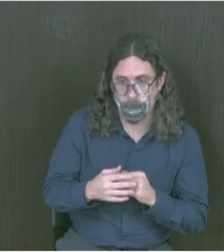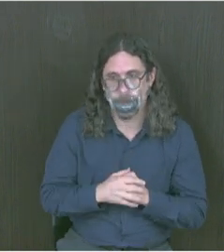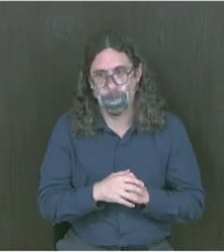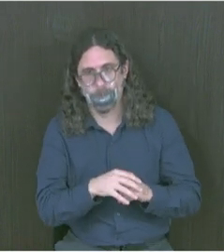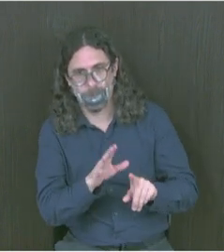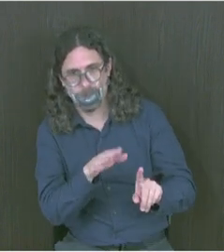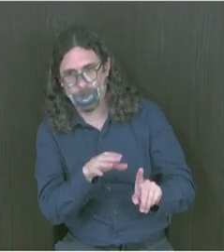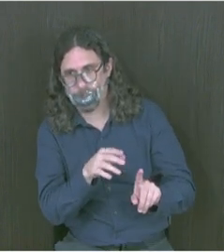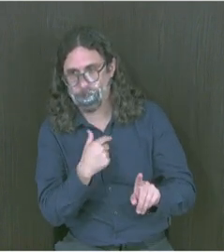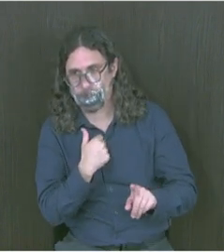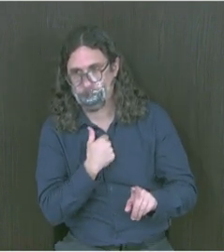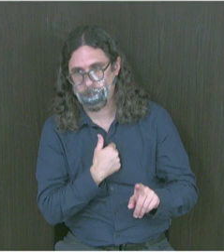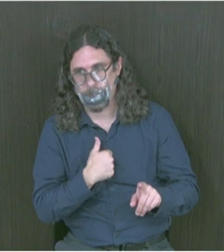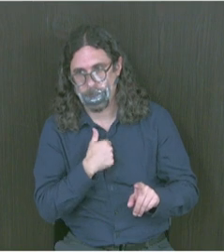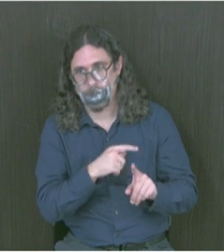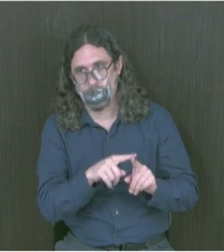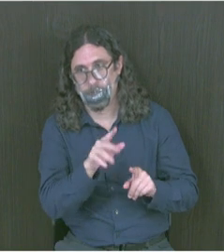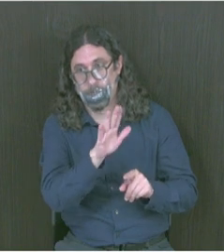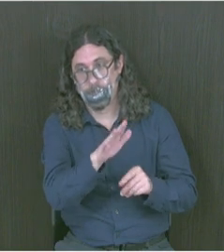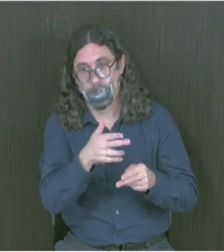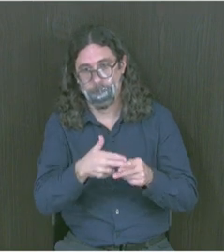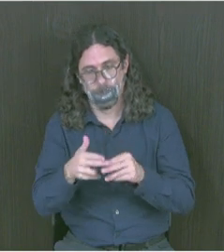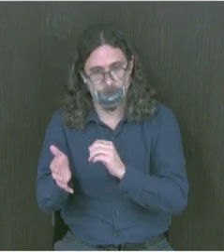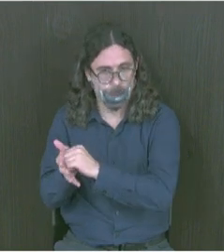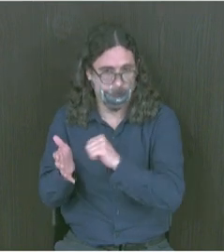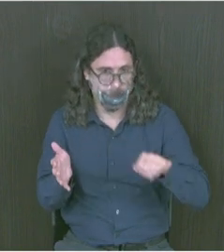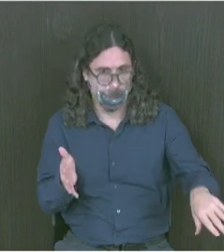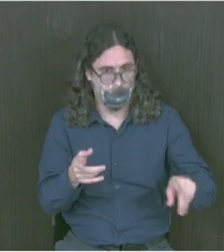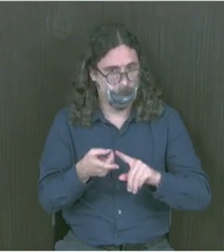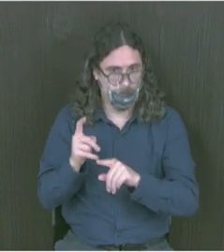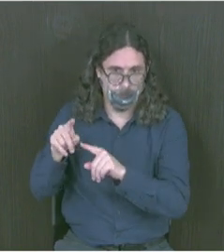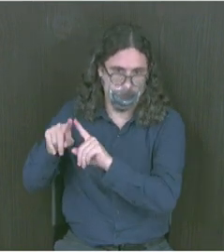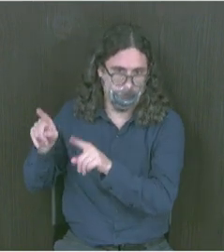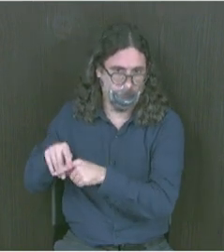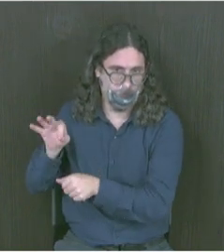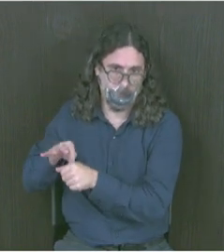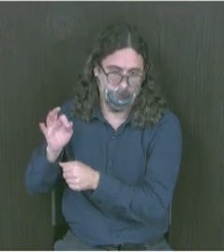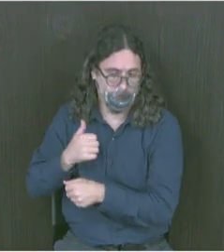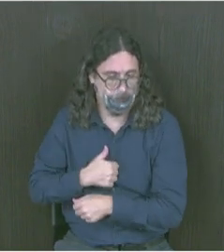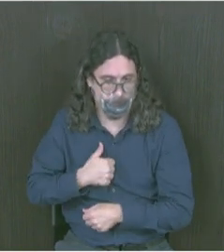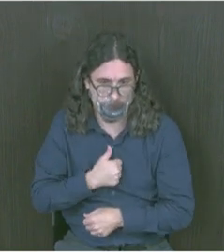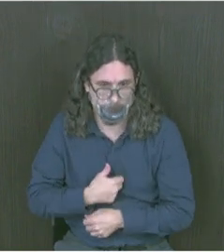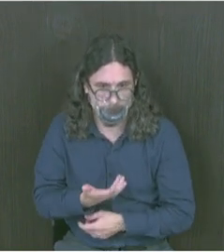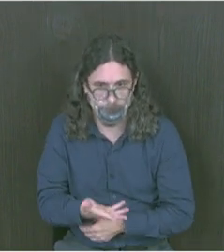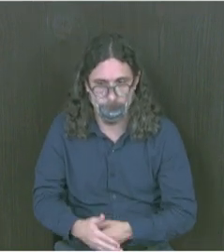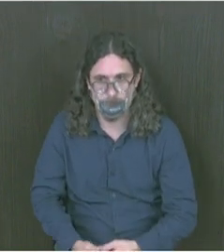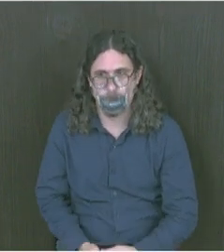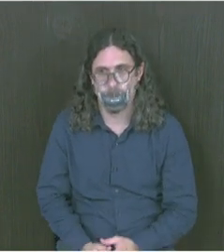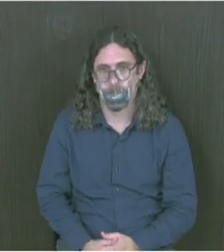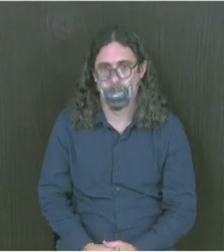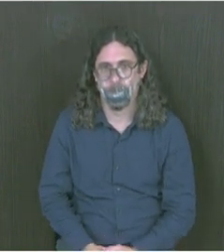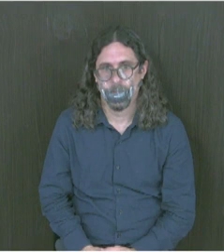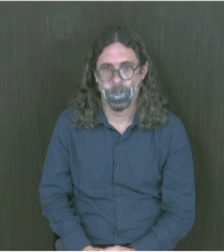you. Good luck to your mom. Thank you so much. Yes, by all means.